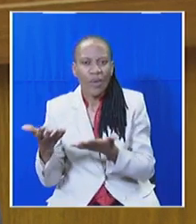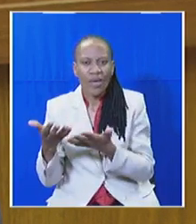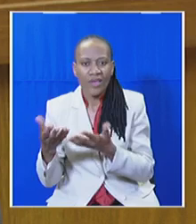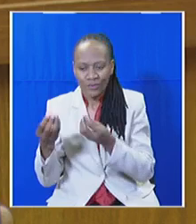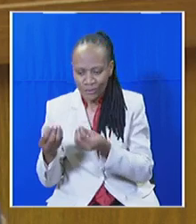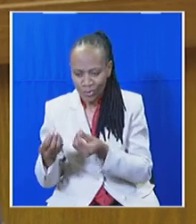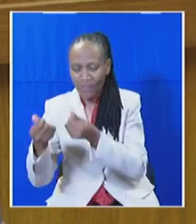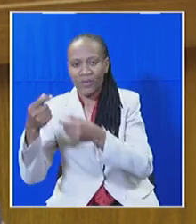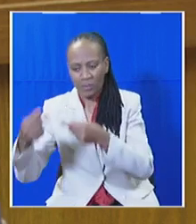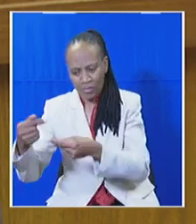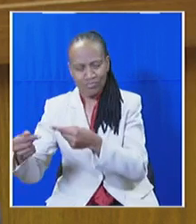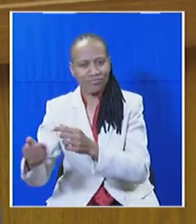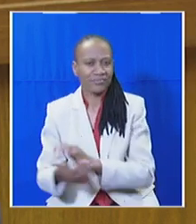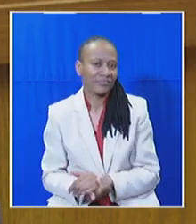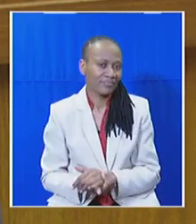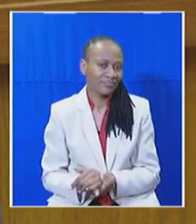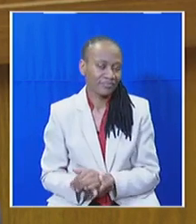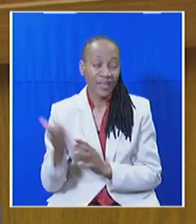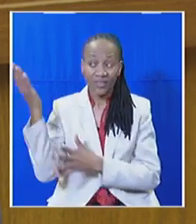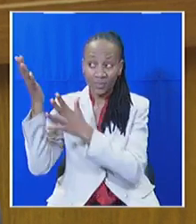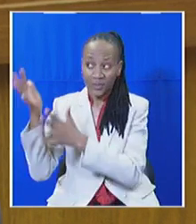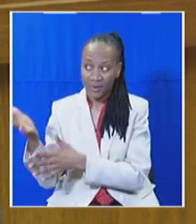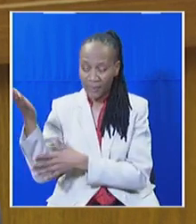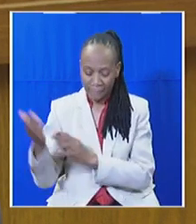resolution. Honorable Speaker,